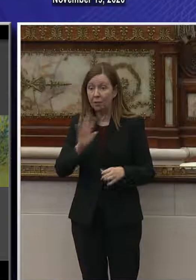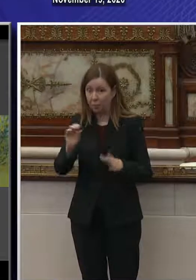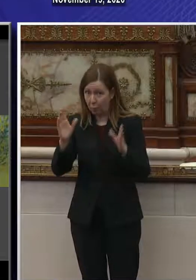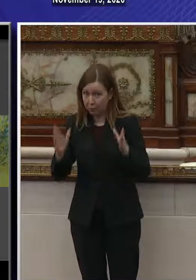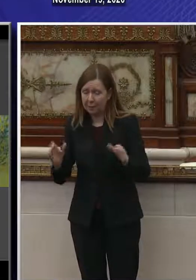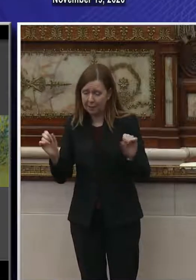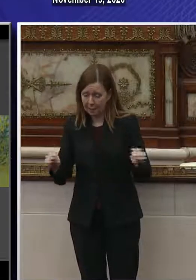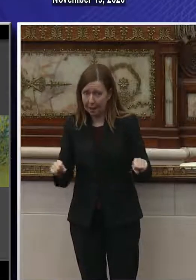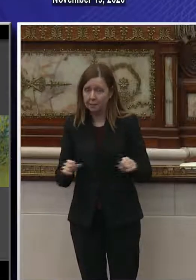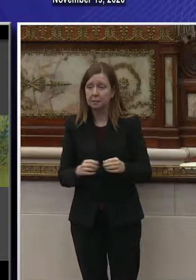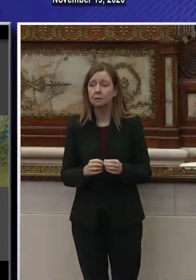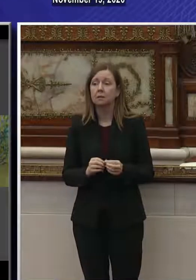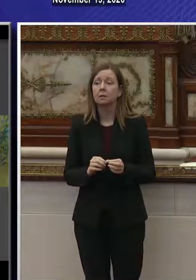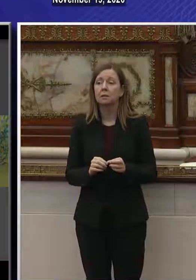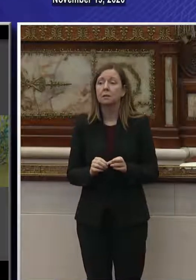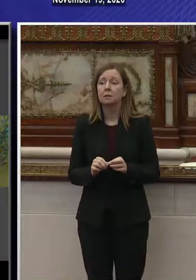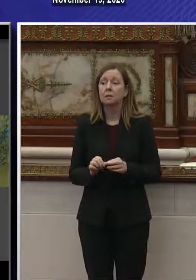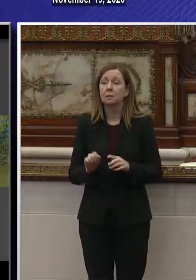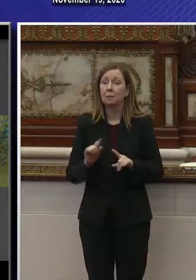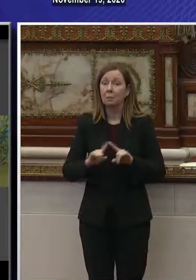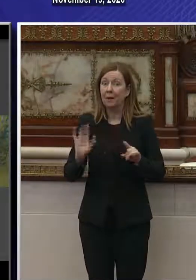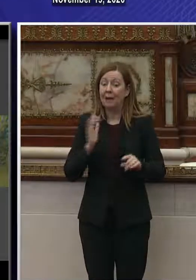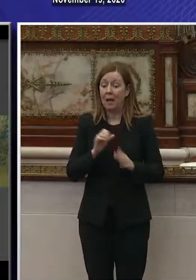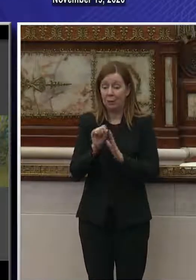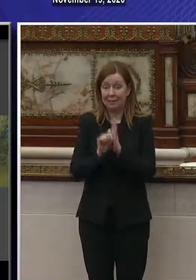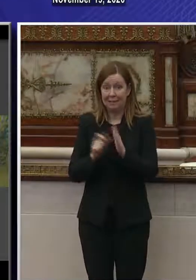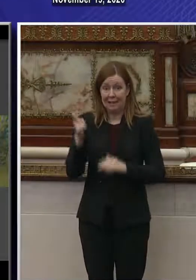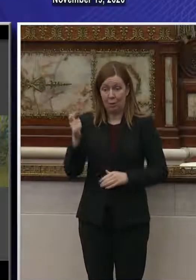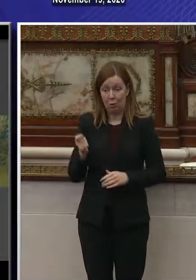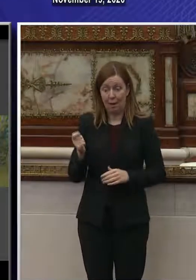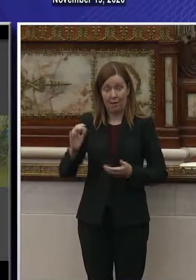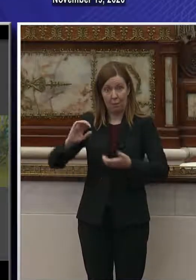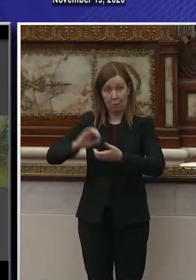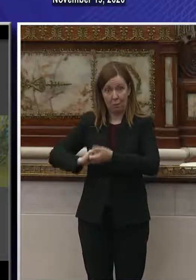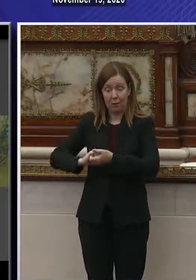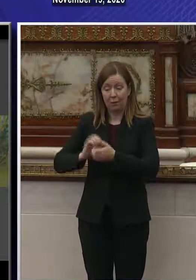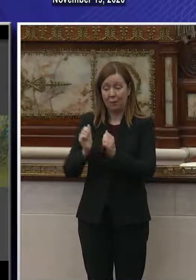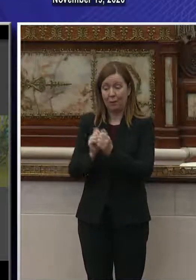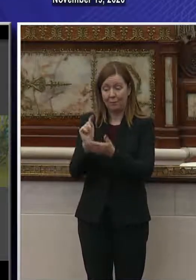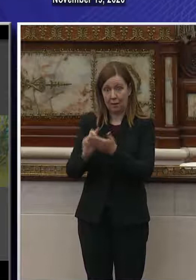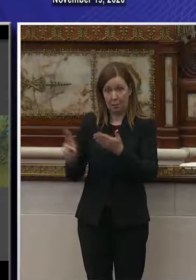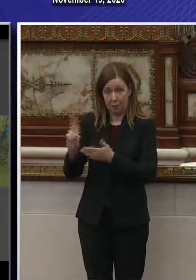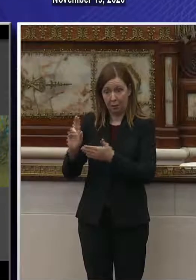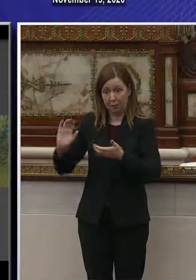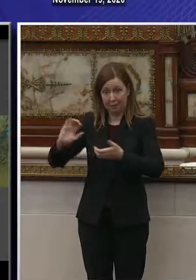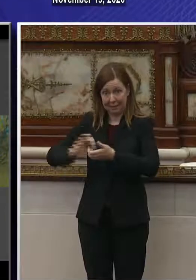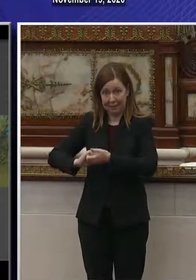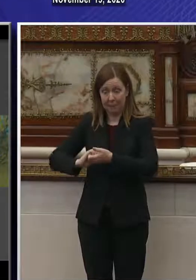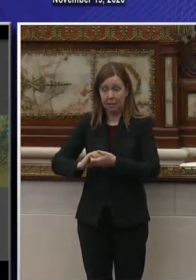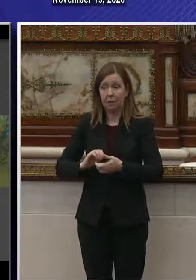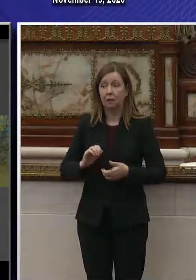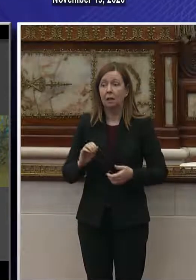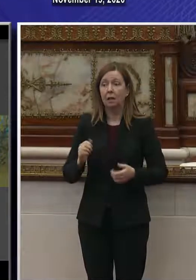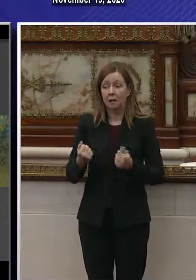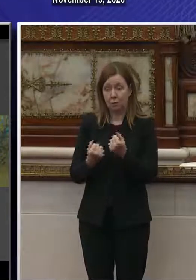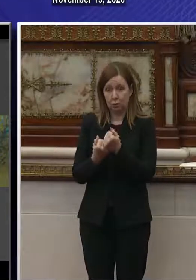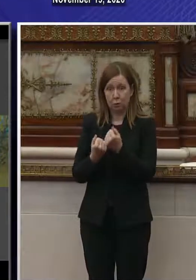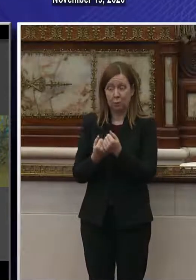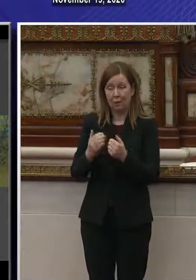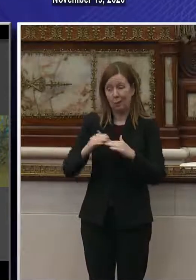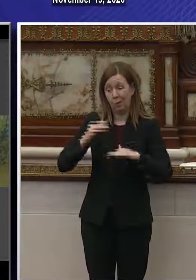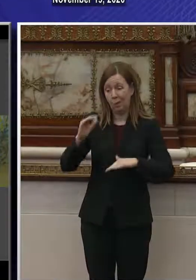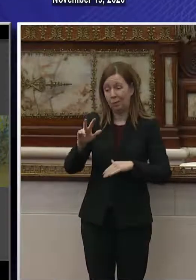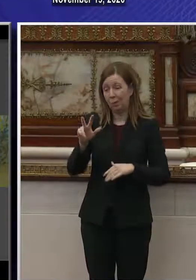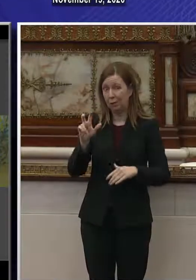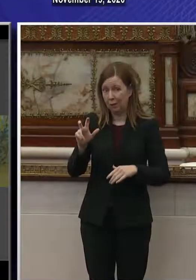groups, our state grant that we're partnering with Temple on in supporting over